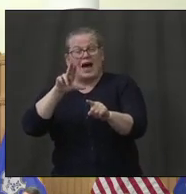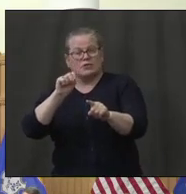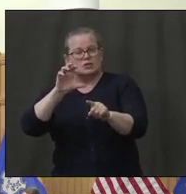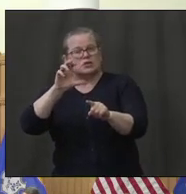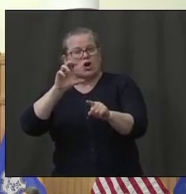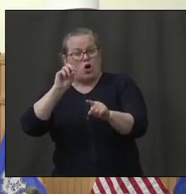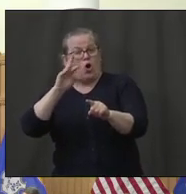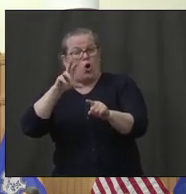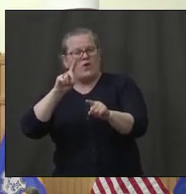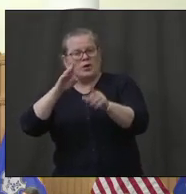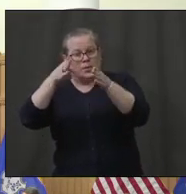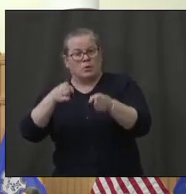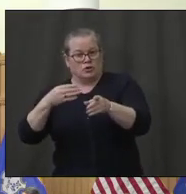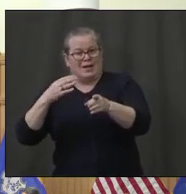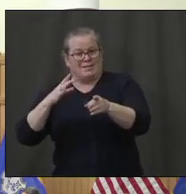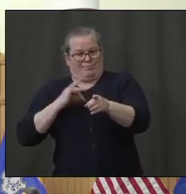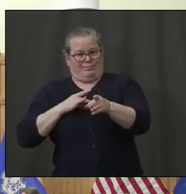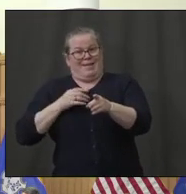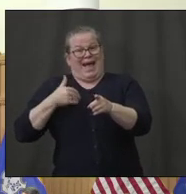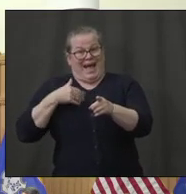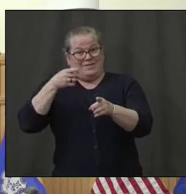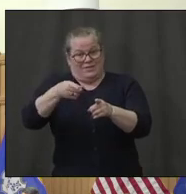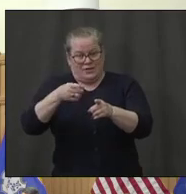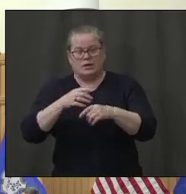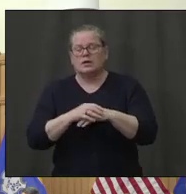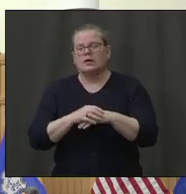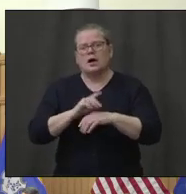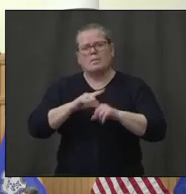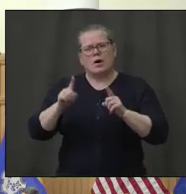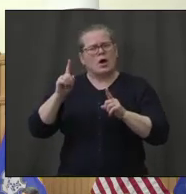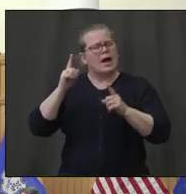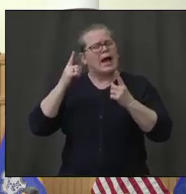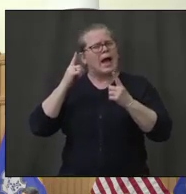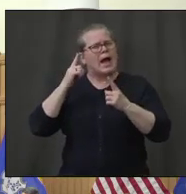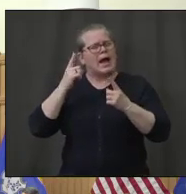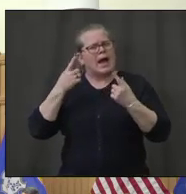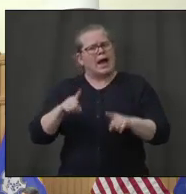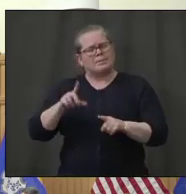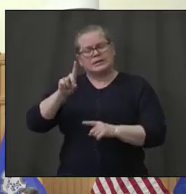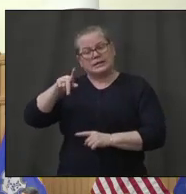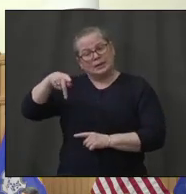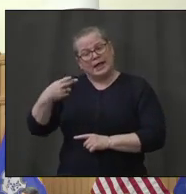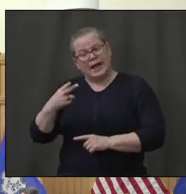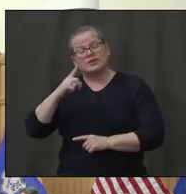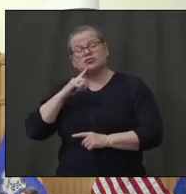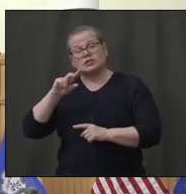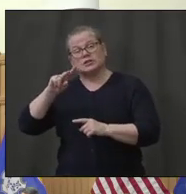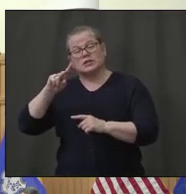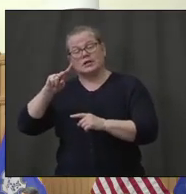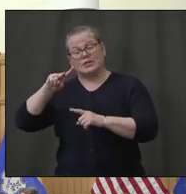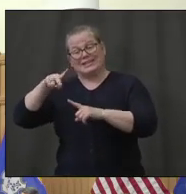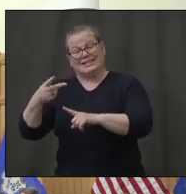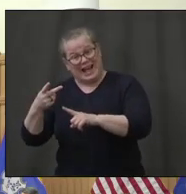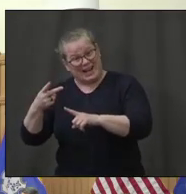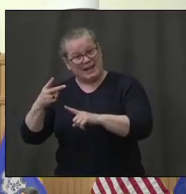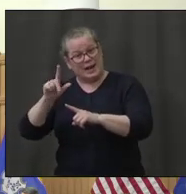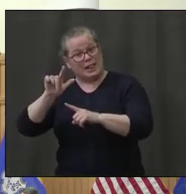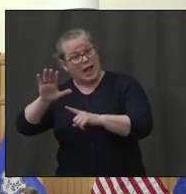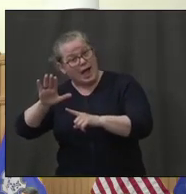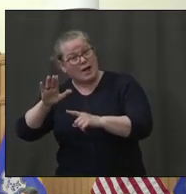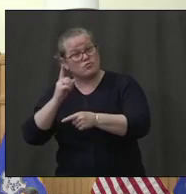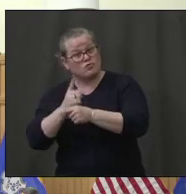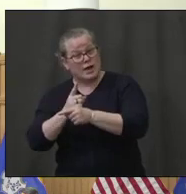DPH has a 7-day lag right now inputting it manually and then sending it out to local health departments. So what's happening is what we're